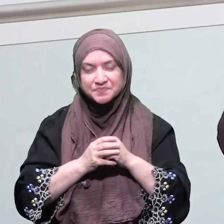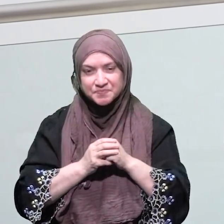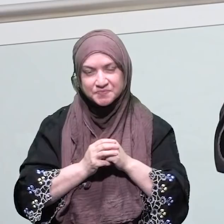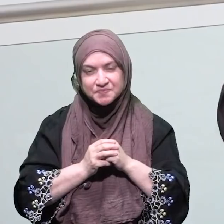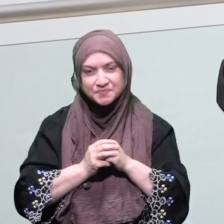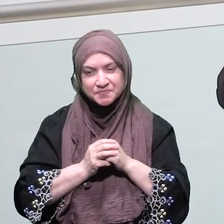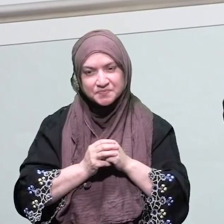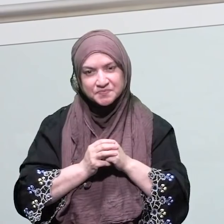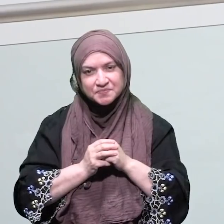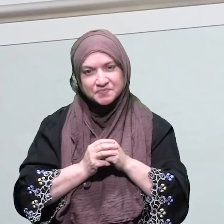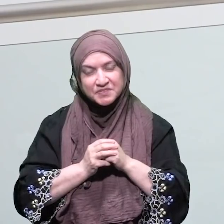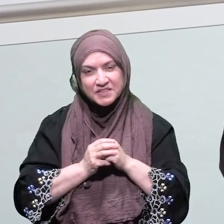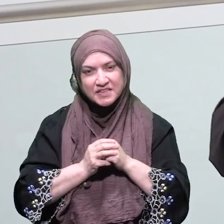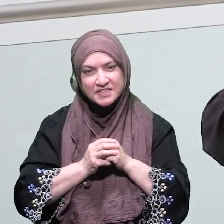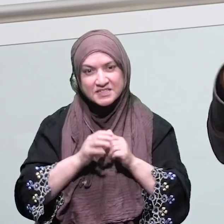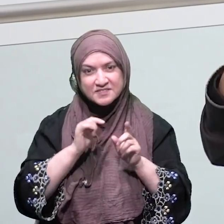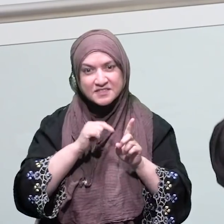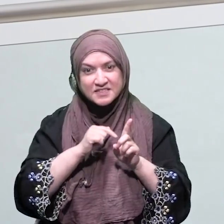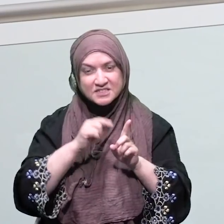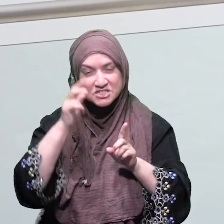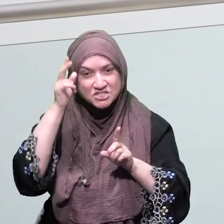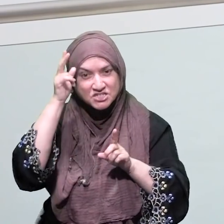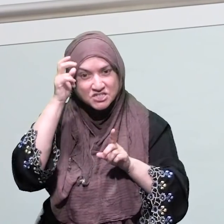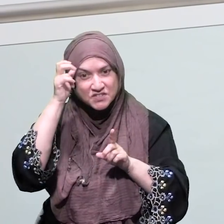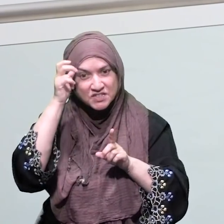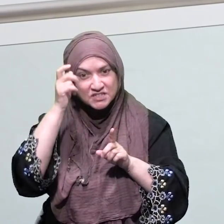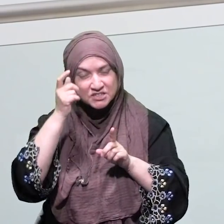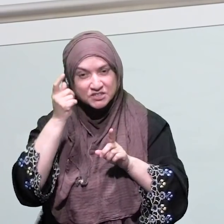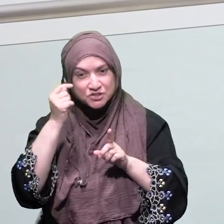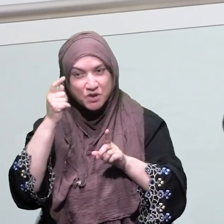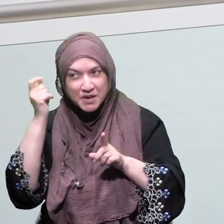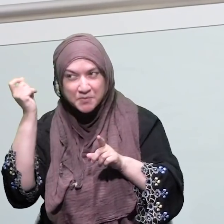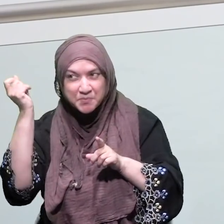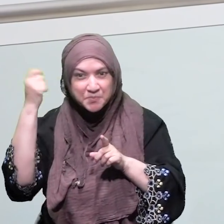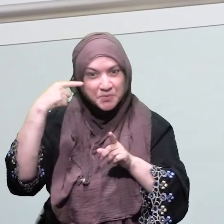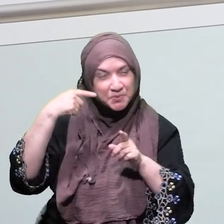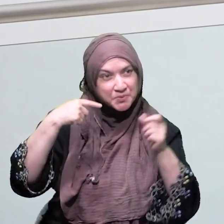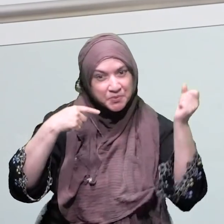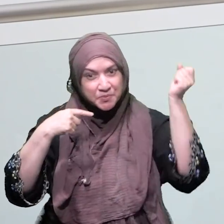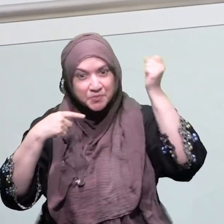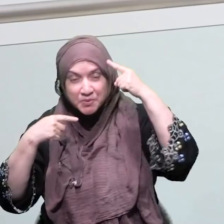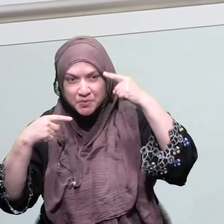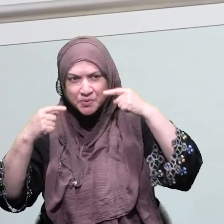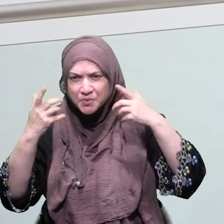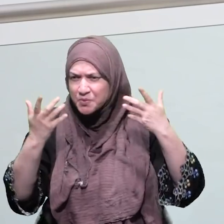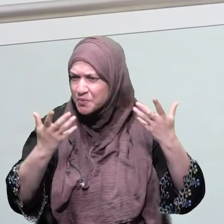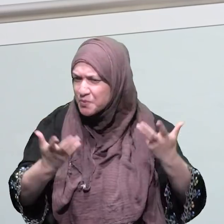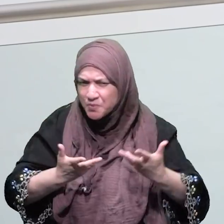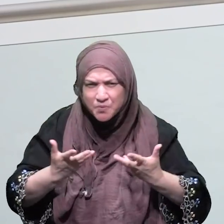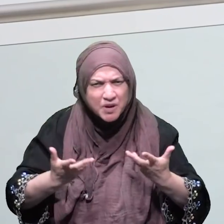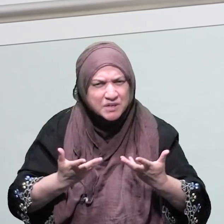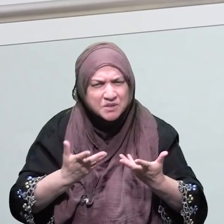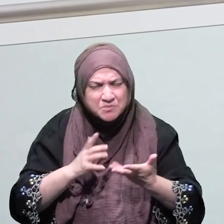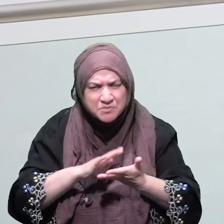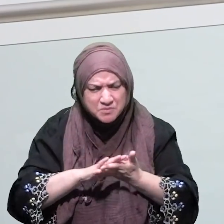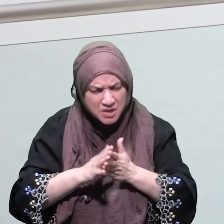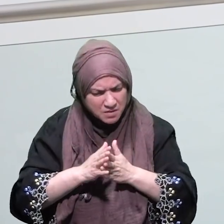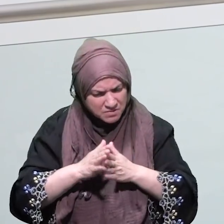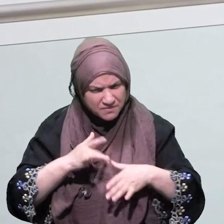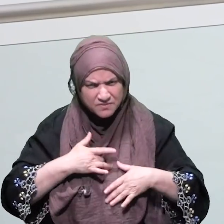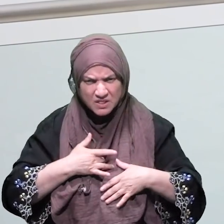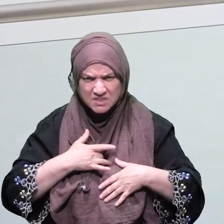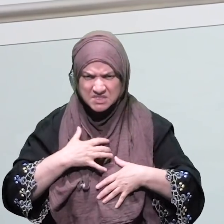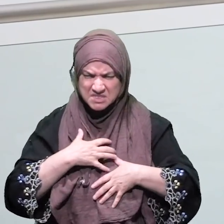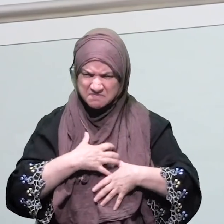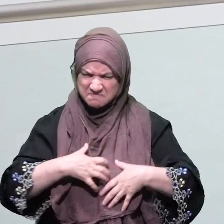you and sticks at you and anything to incite you against your family, to get you mad at your family. You ever woke up from a bad dream and you got